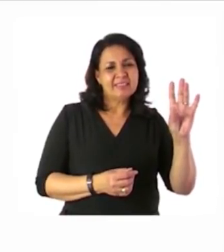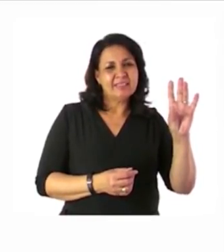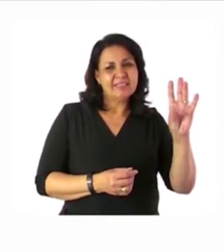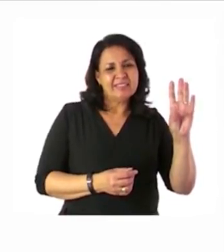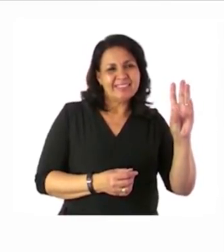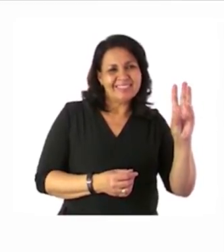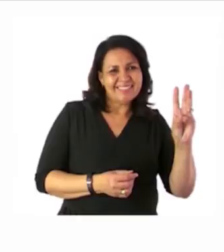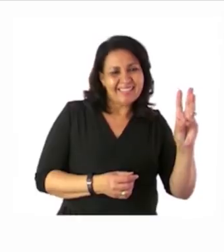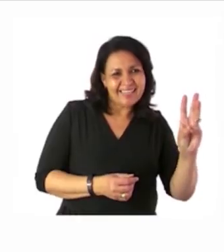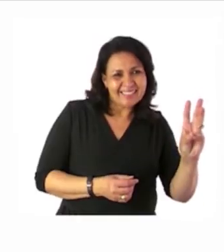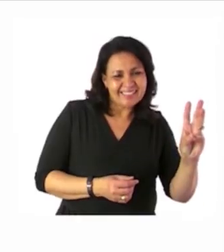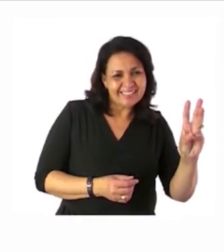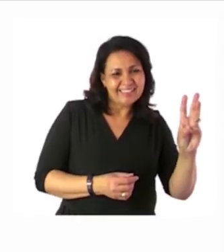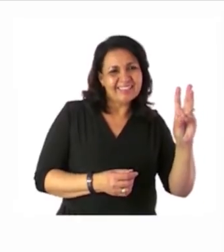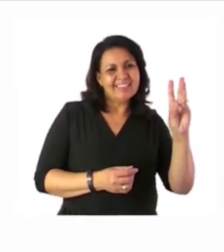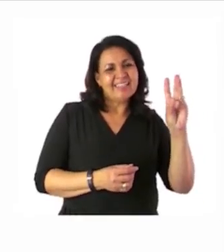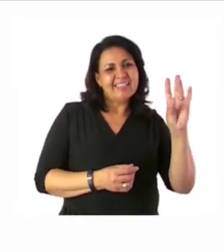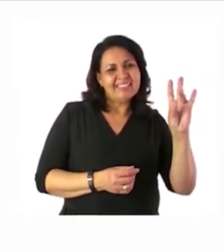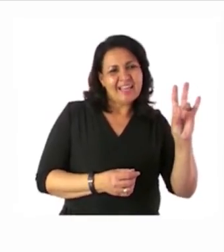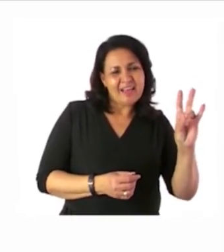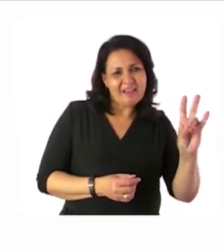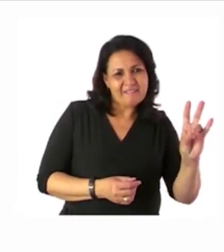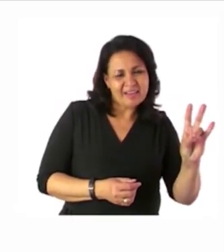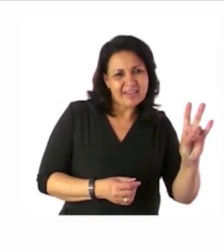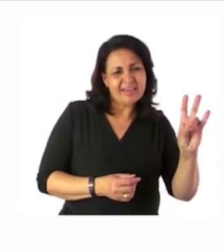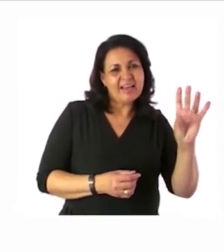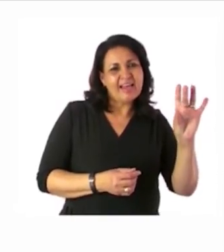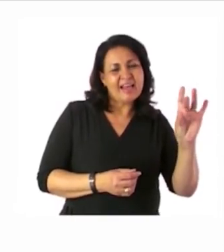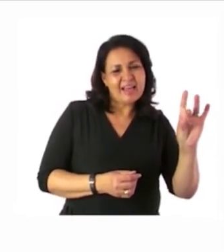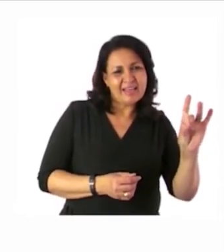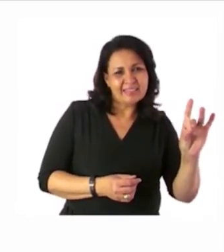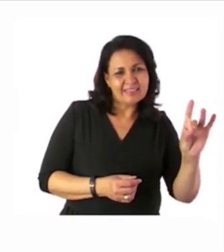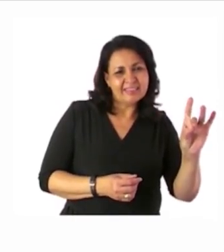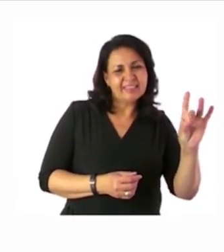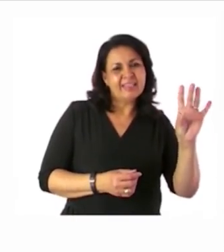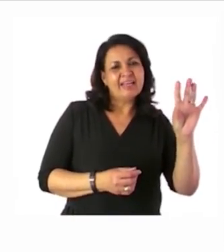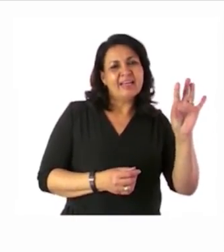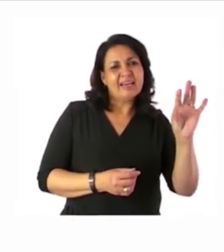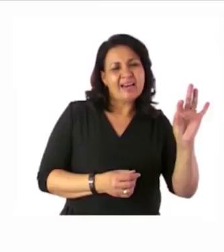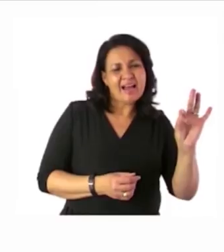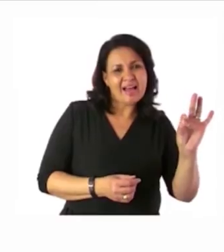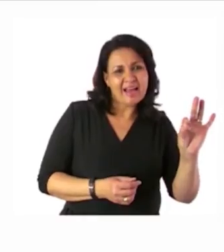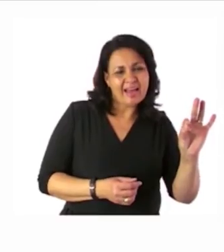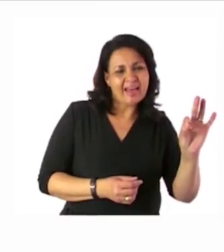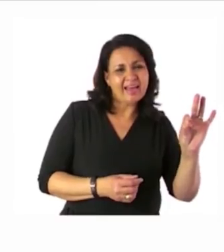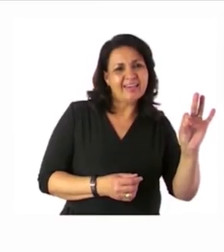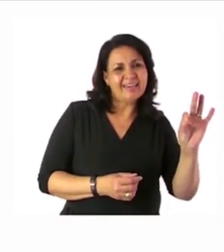six seven eight nine